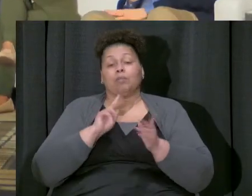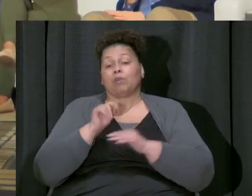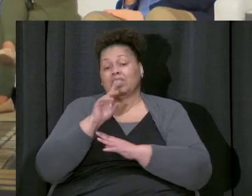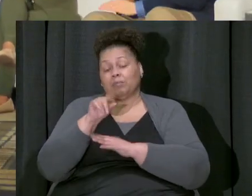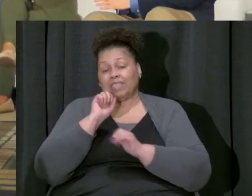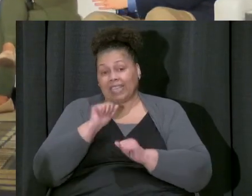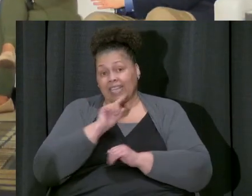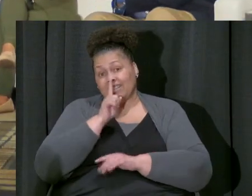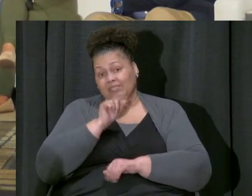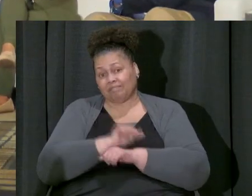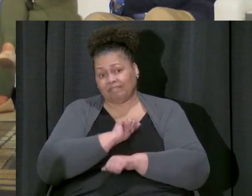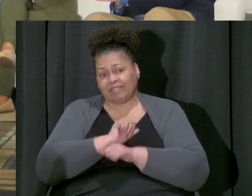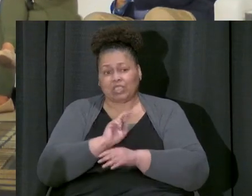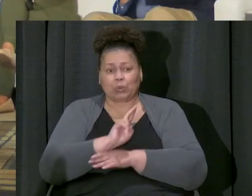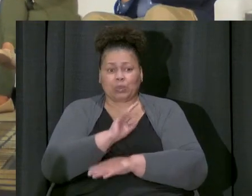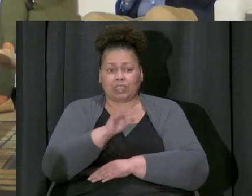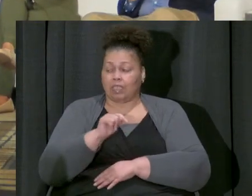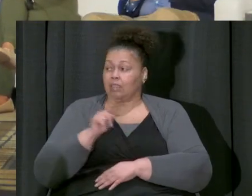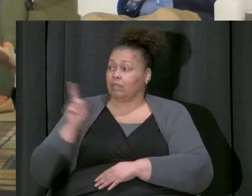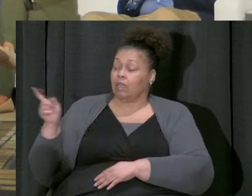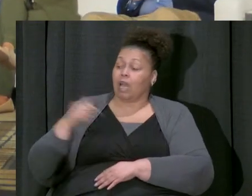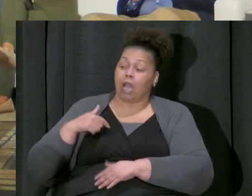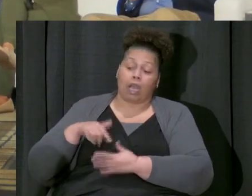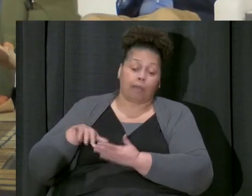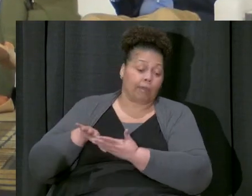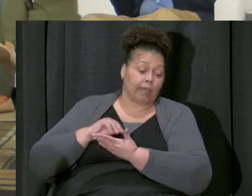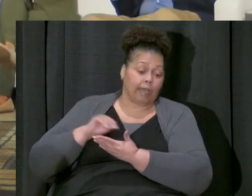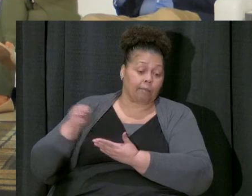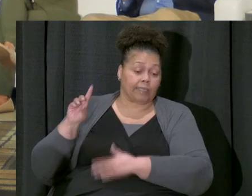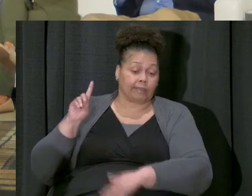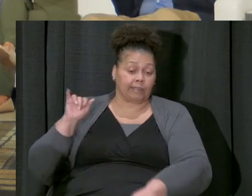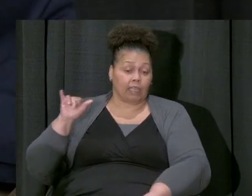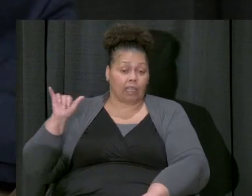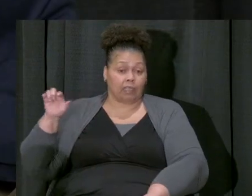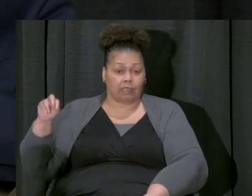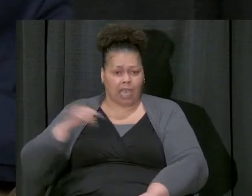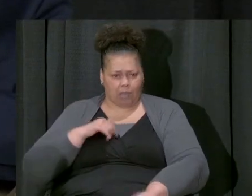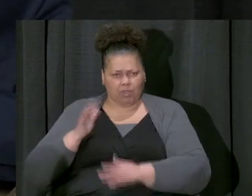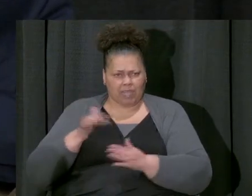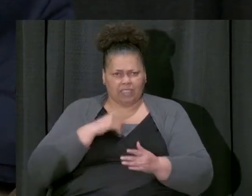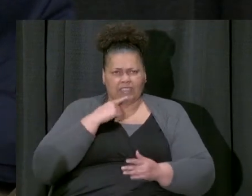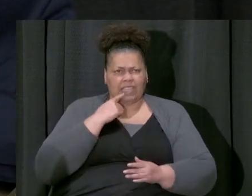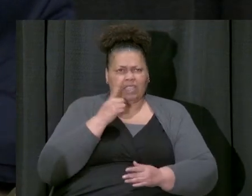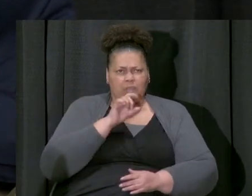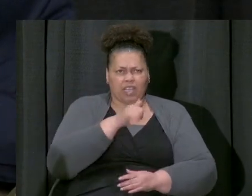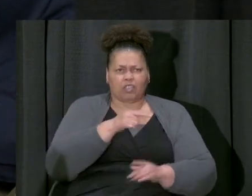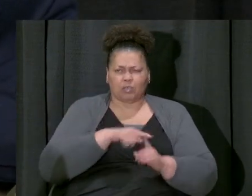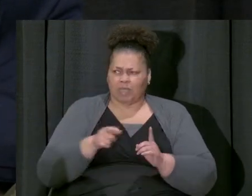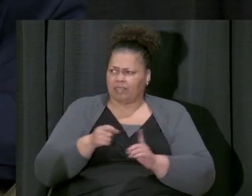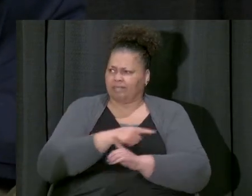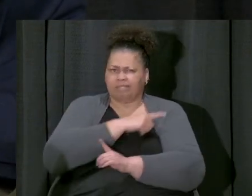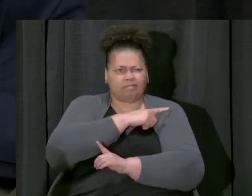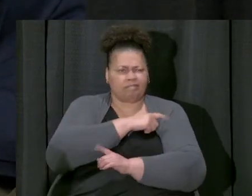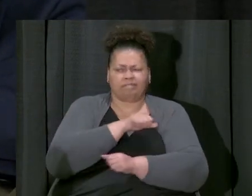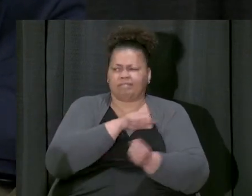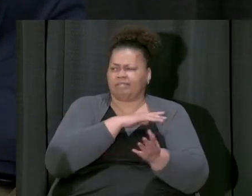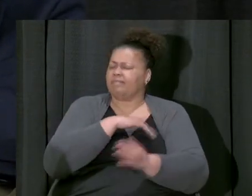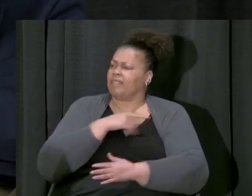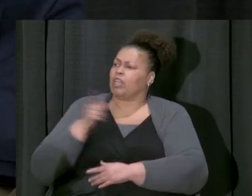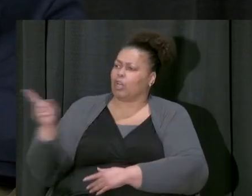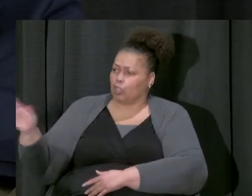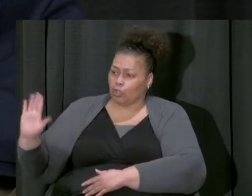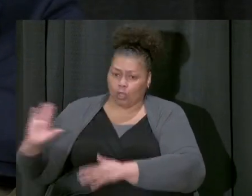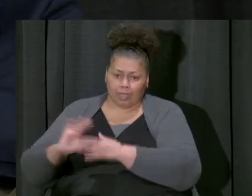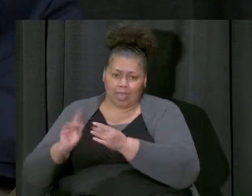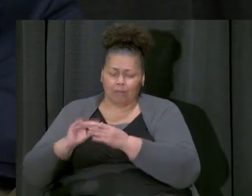I'm actually going to echo Dylan. I was going to say something else, but I think what you said is so important. First